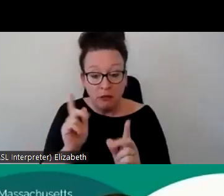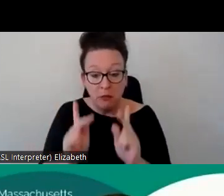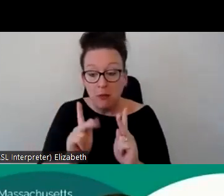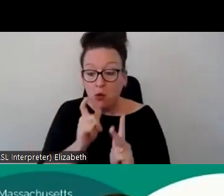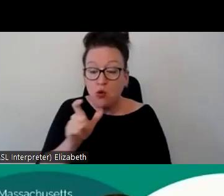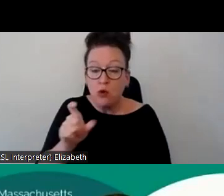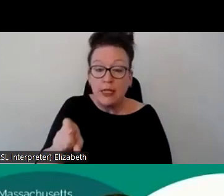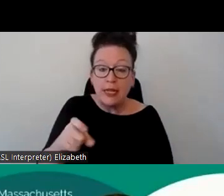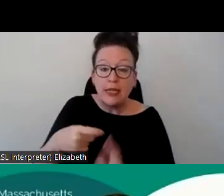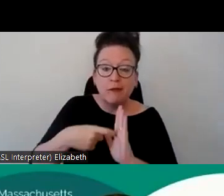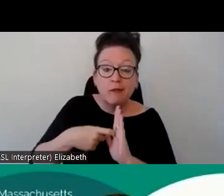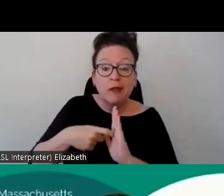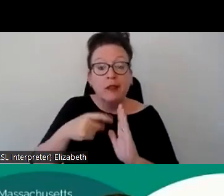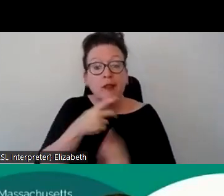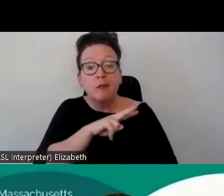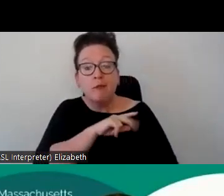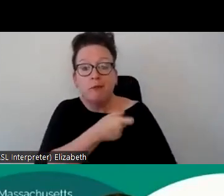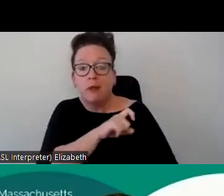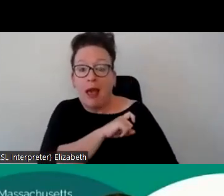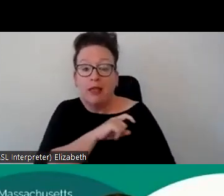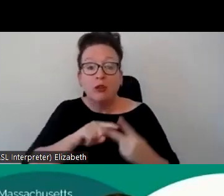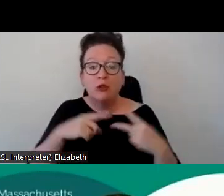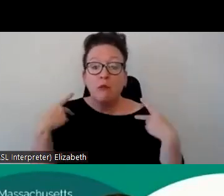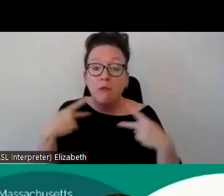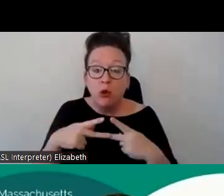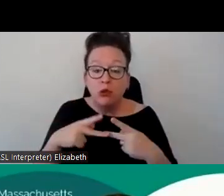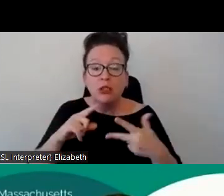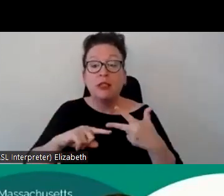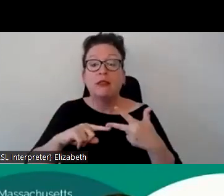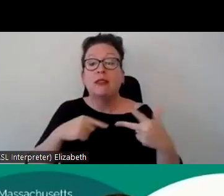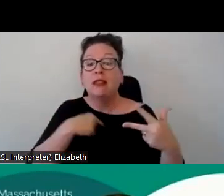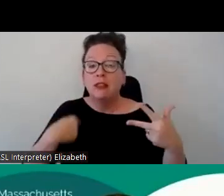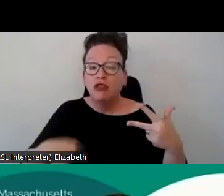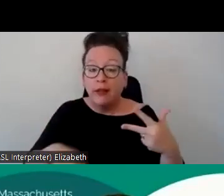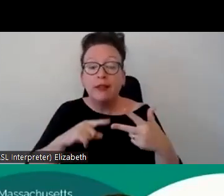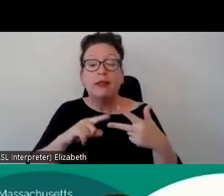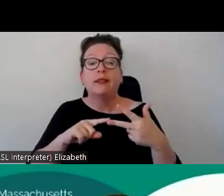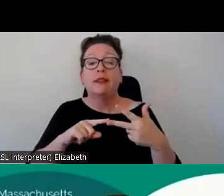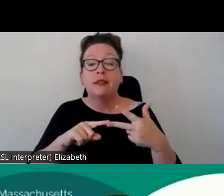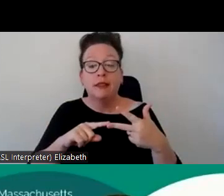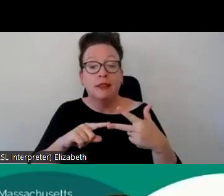need interpretation Spanish, Portuguese, Chinese,